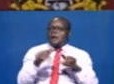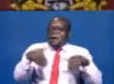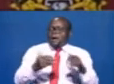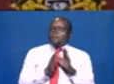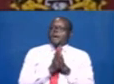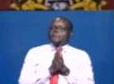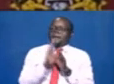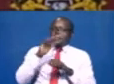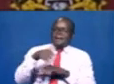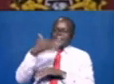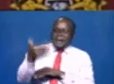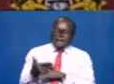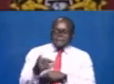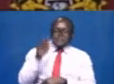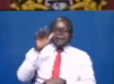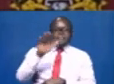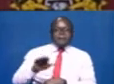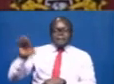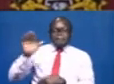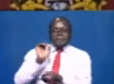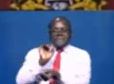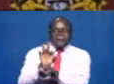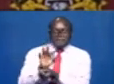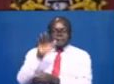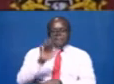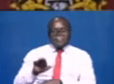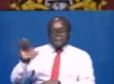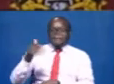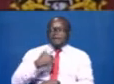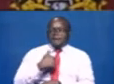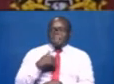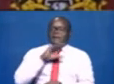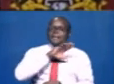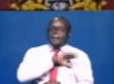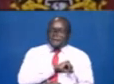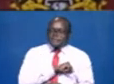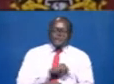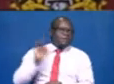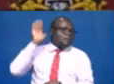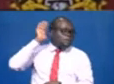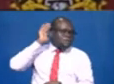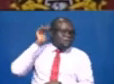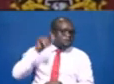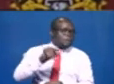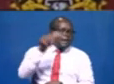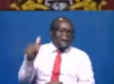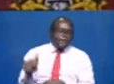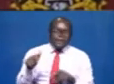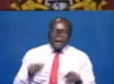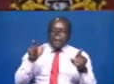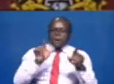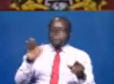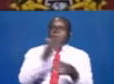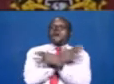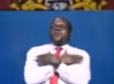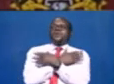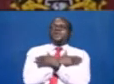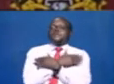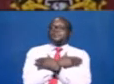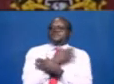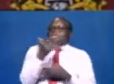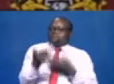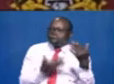next Parliament, we will have the patience to listen to each other, allow your colleagues to articulate